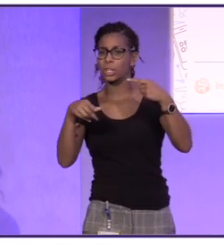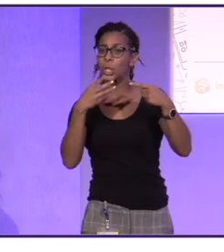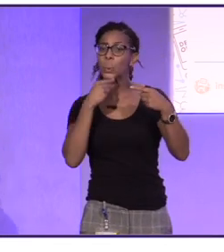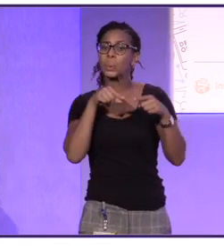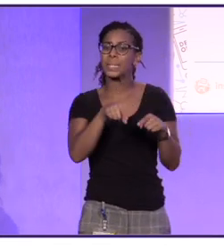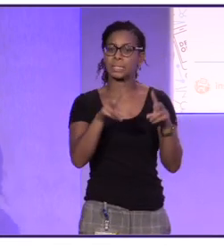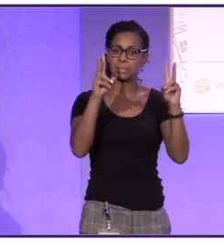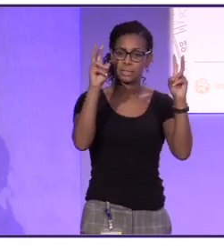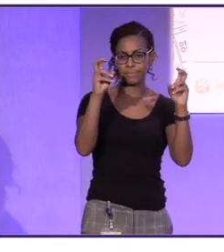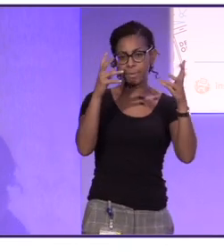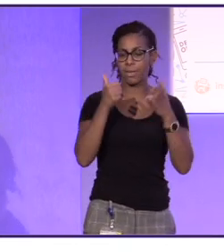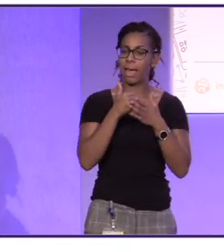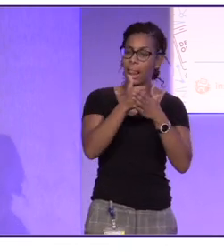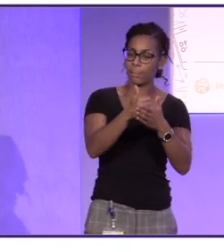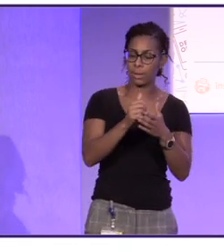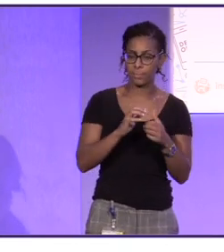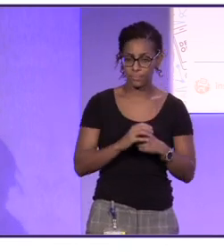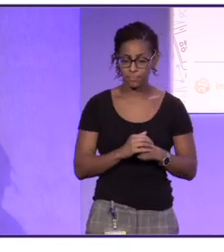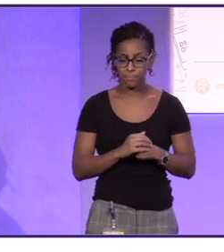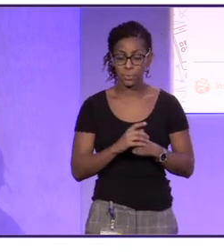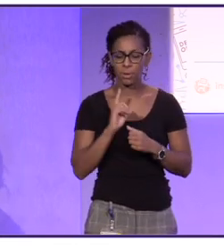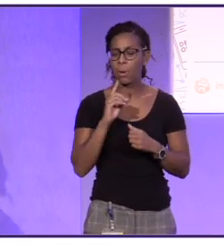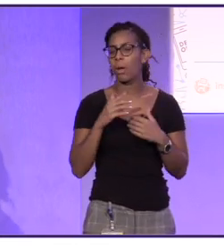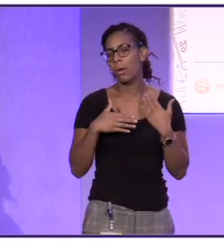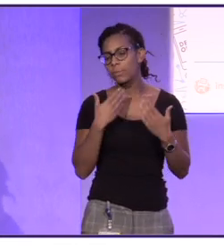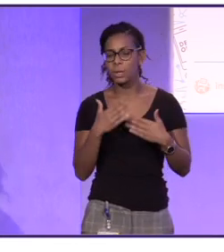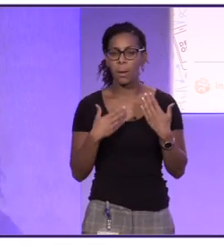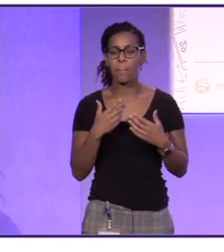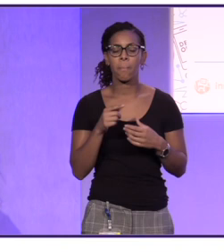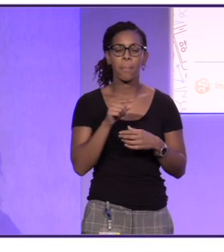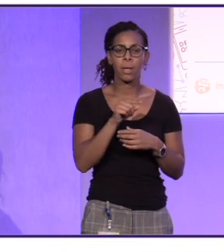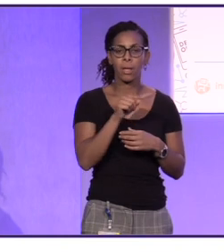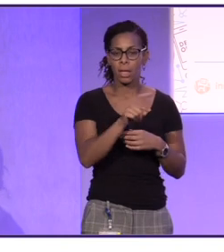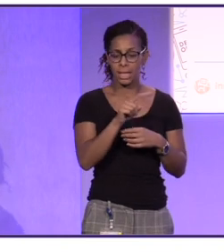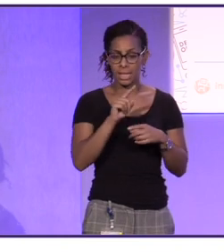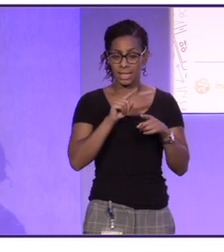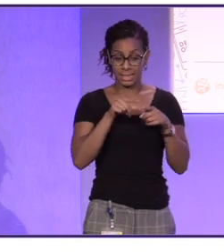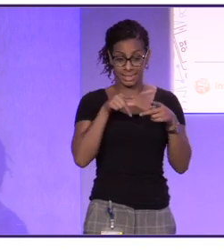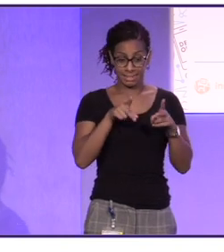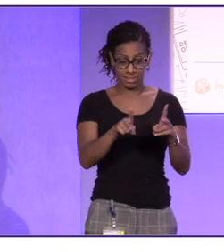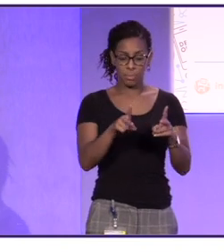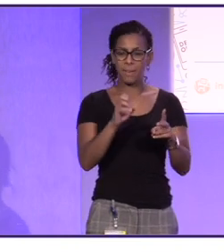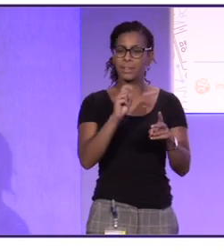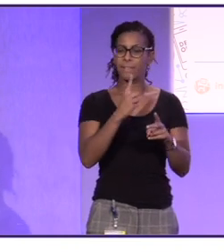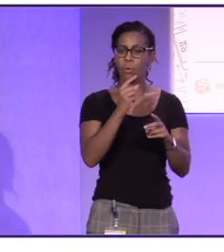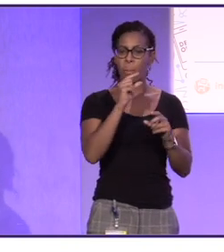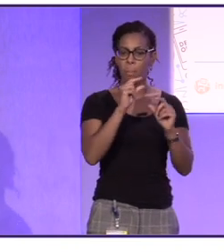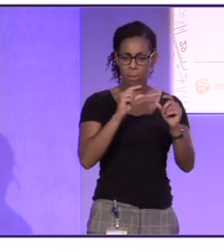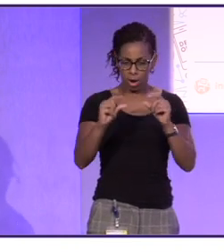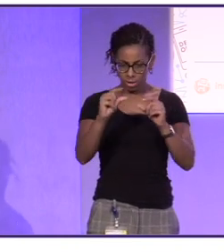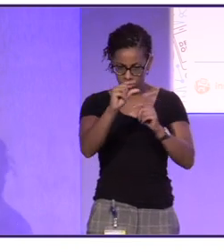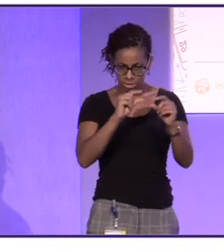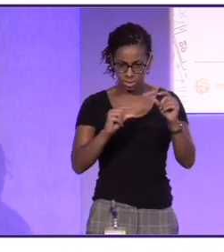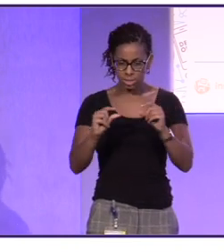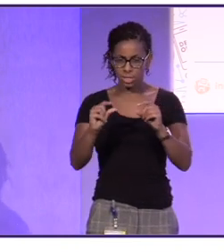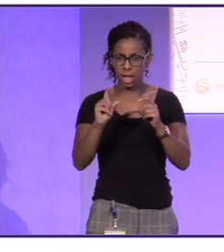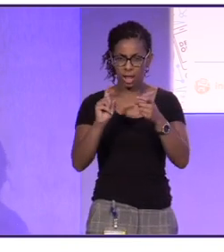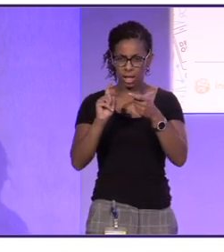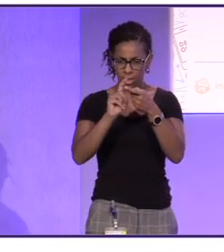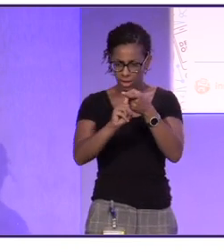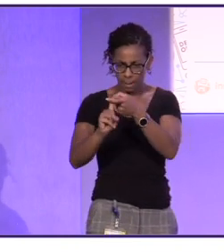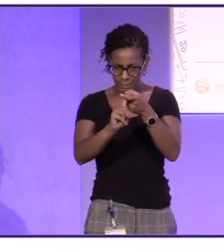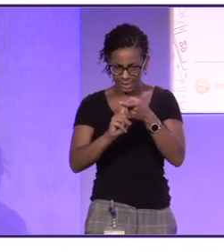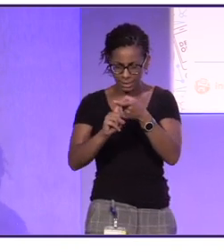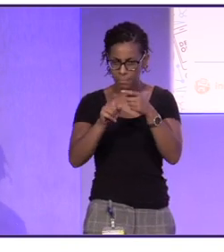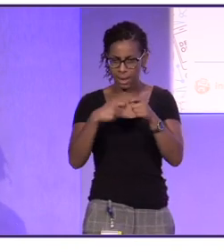helper. But over time, the coupling between these different parts of the system, it became too much. And so